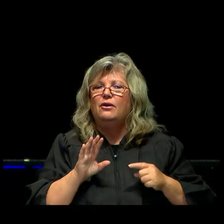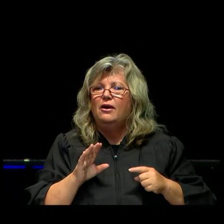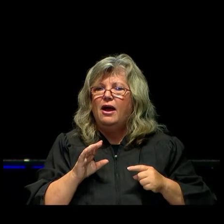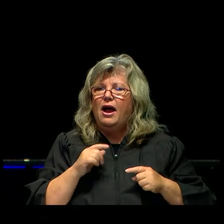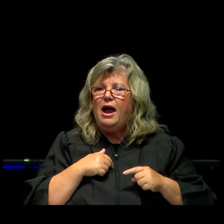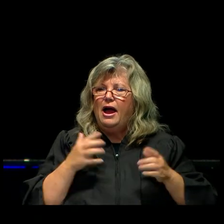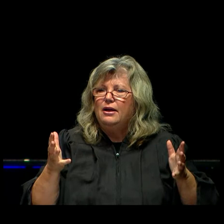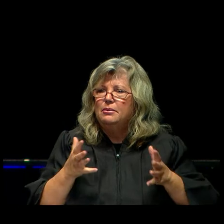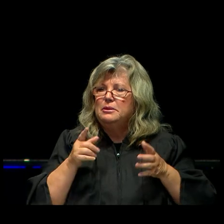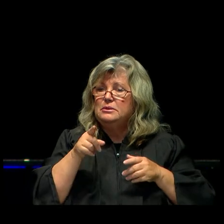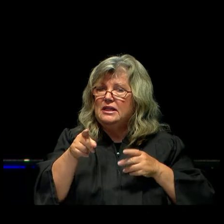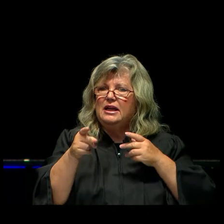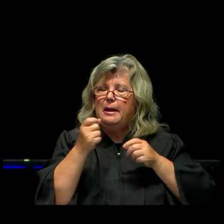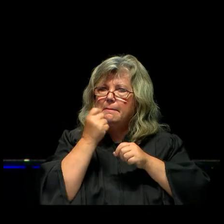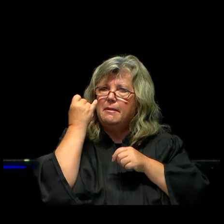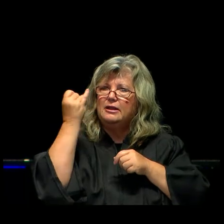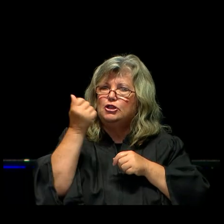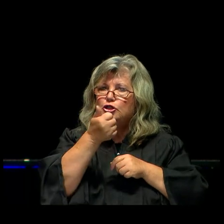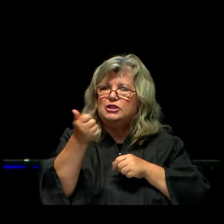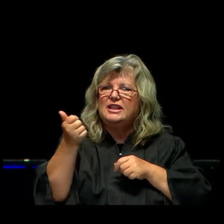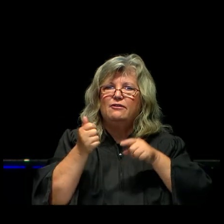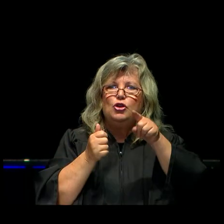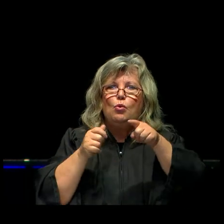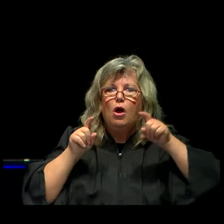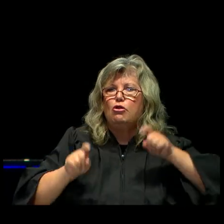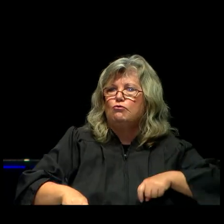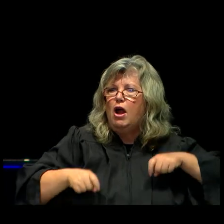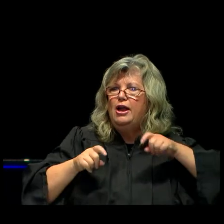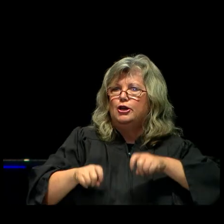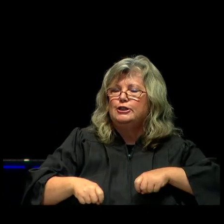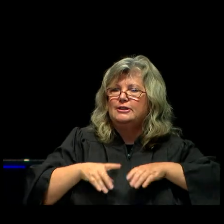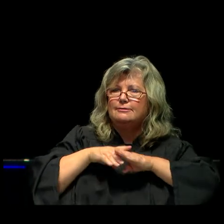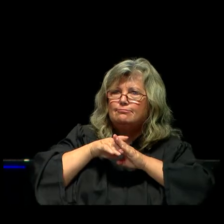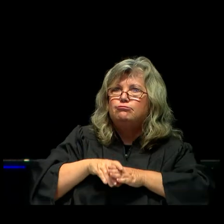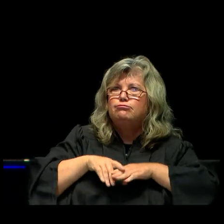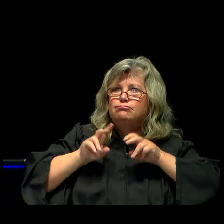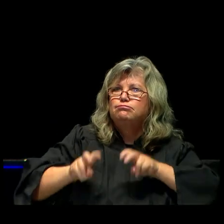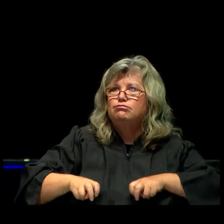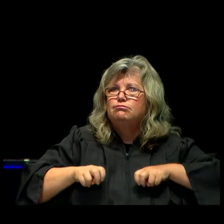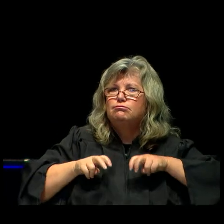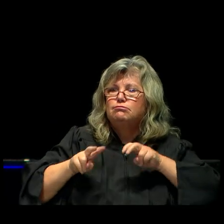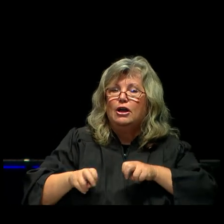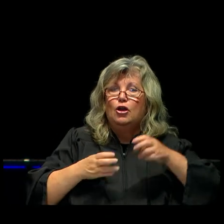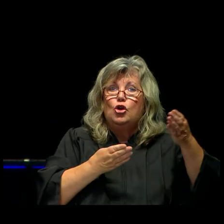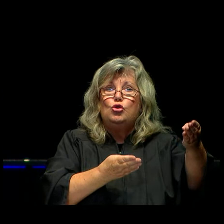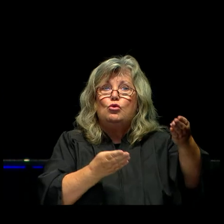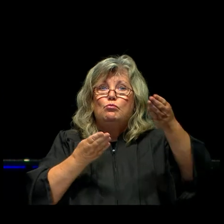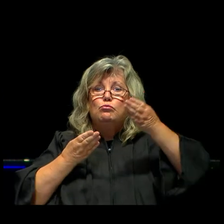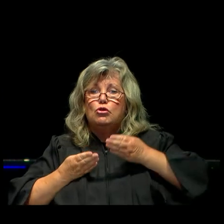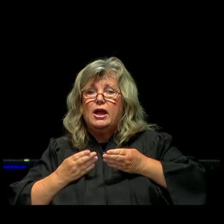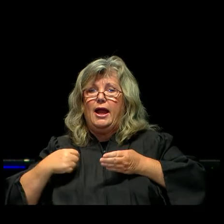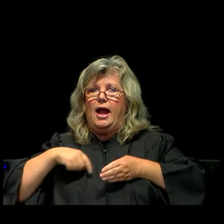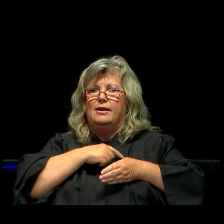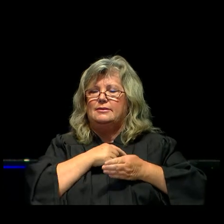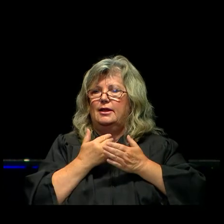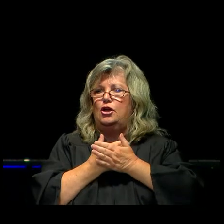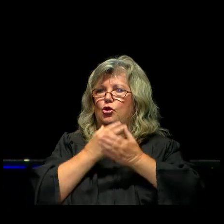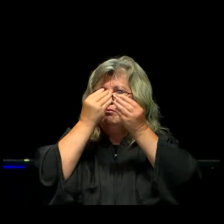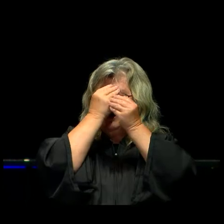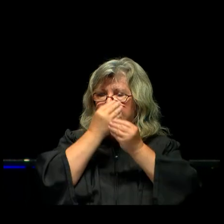you to see yourselves as the riders. It's you who has to bring us a new